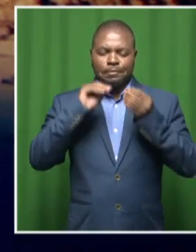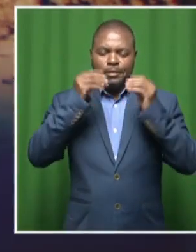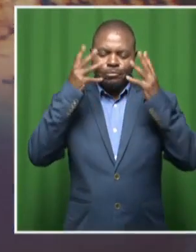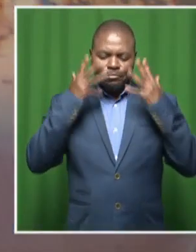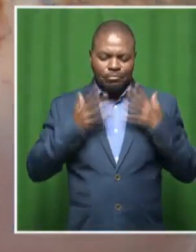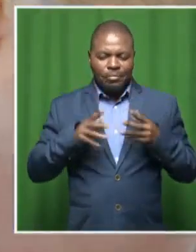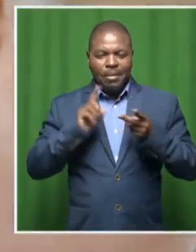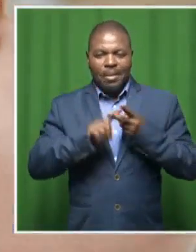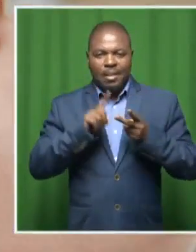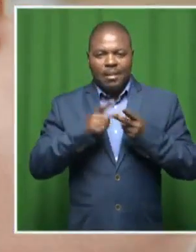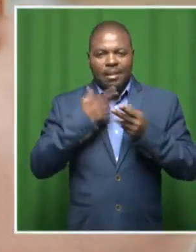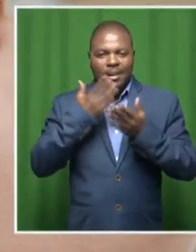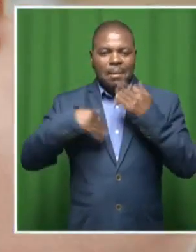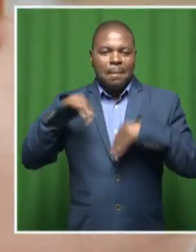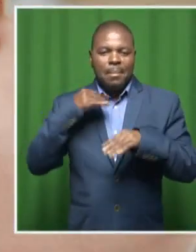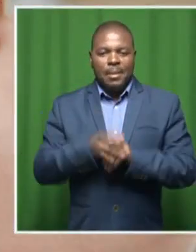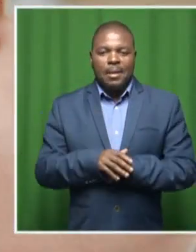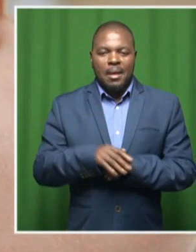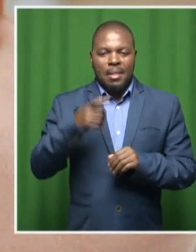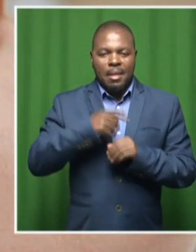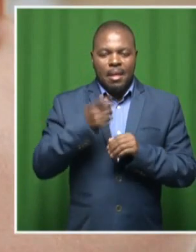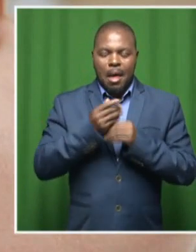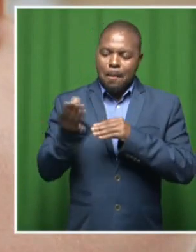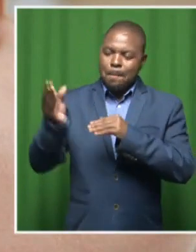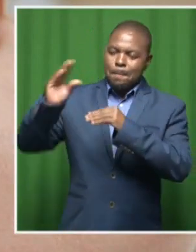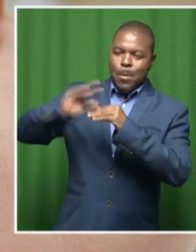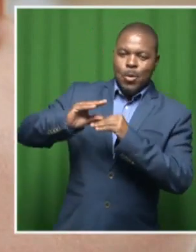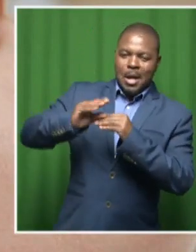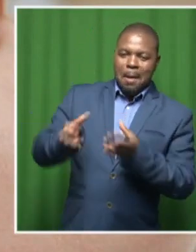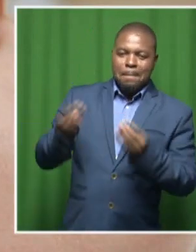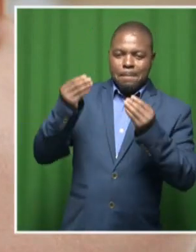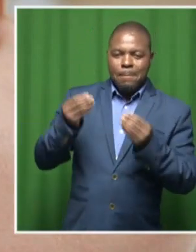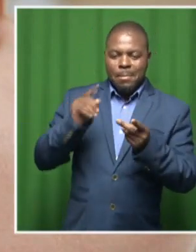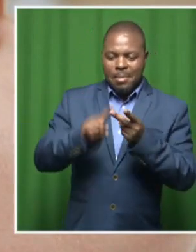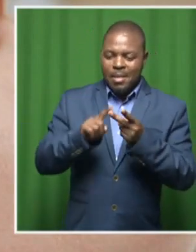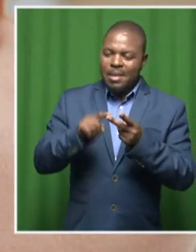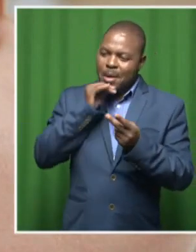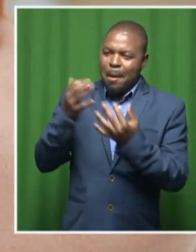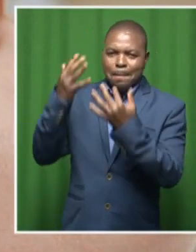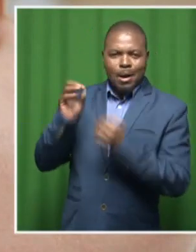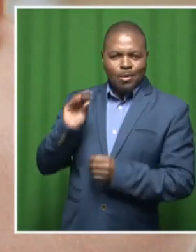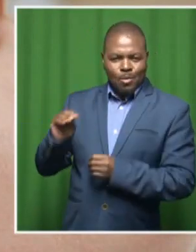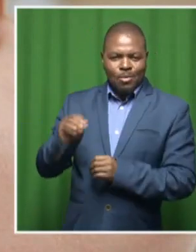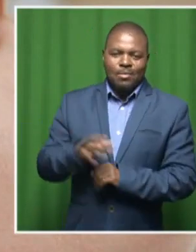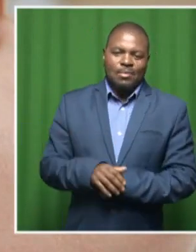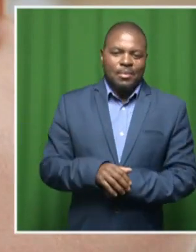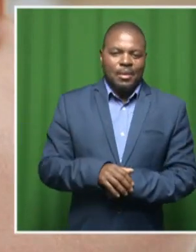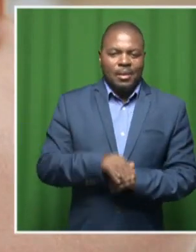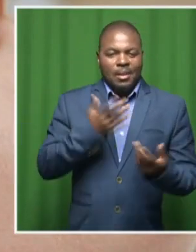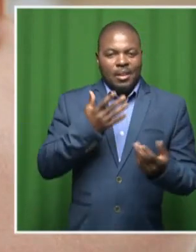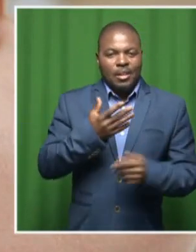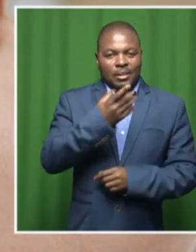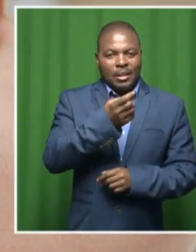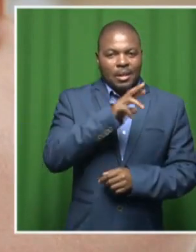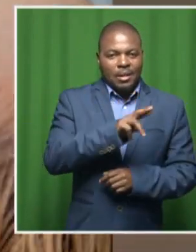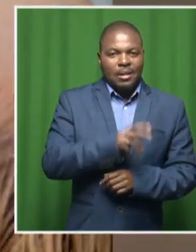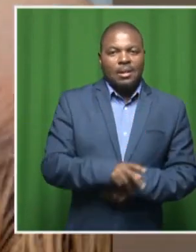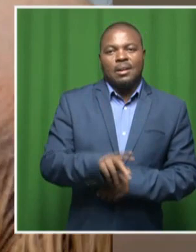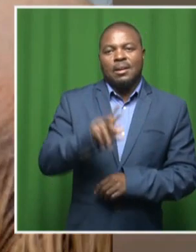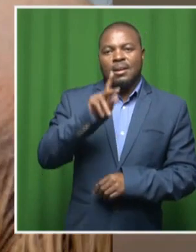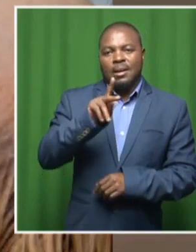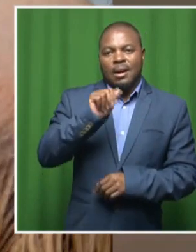recover. Also, with a Christmas bonus, they may have the budget. Well, this is according to Dr Kajal,